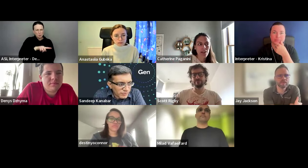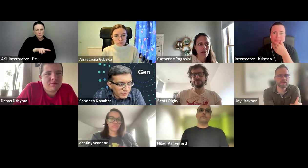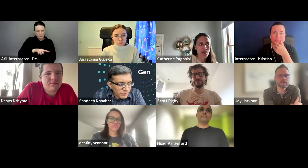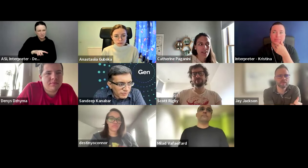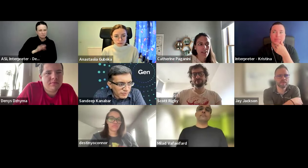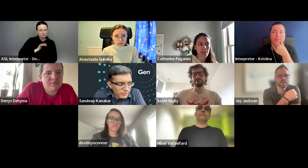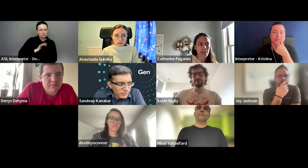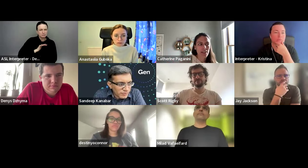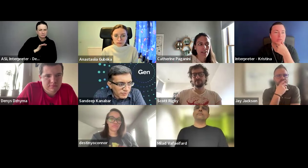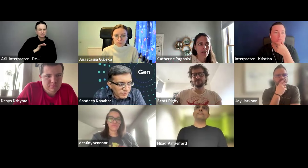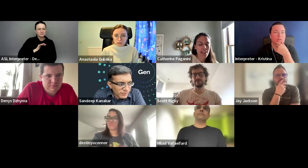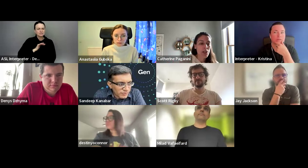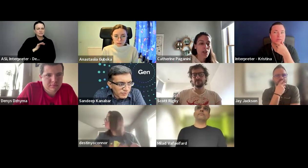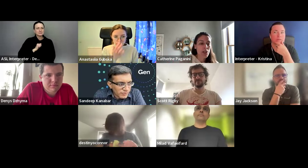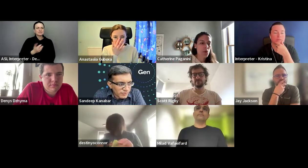So,